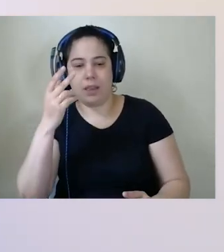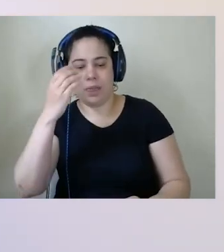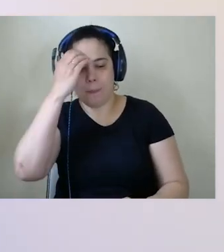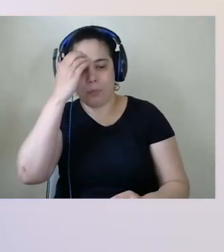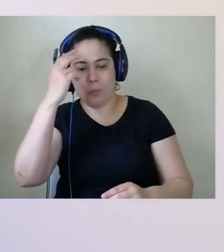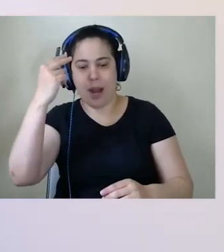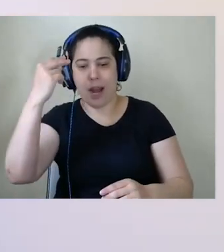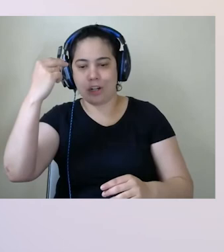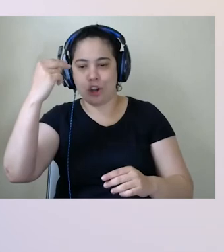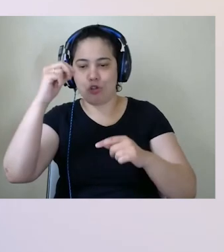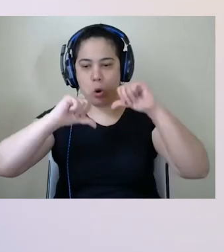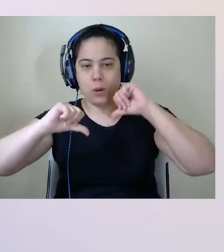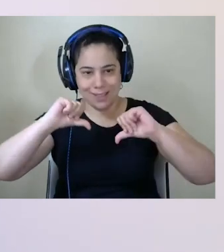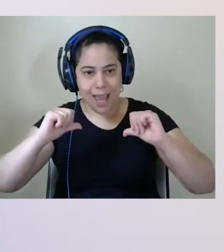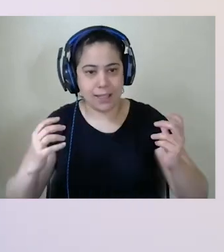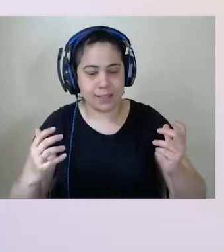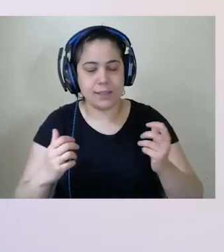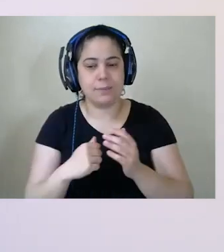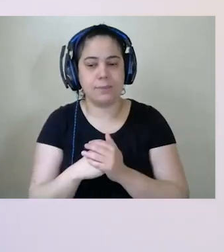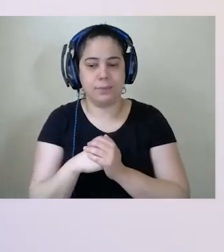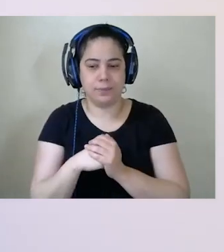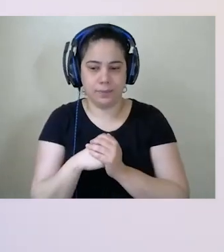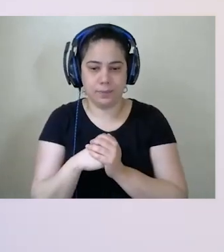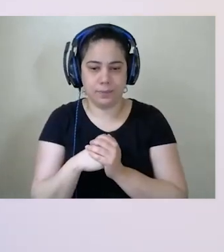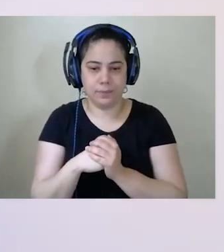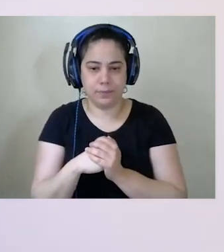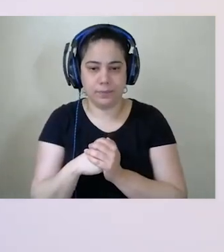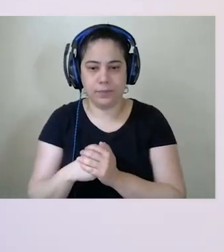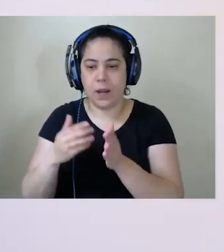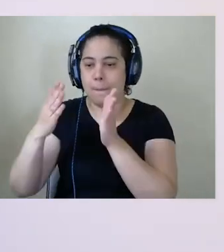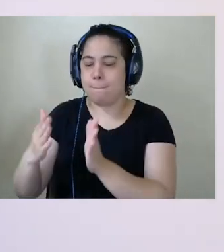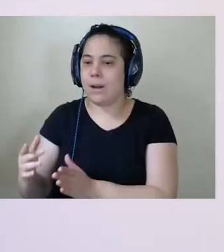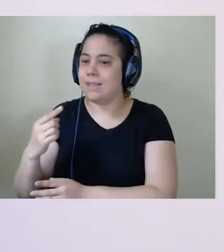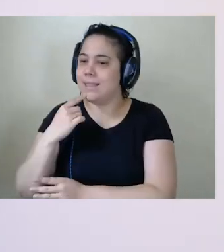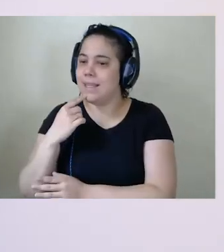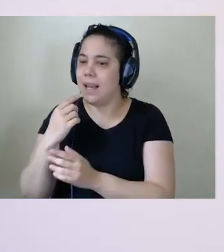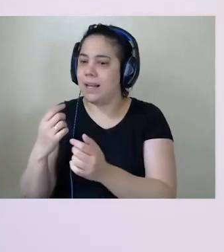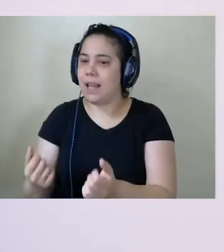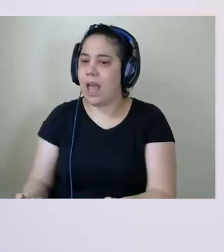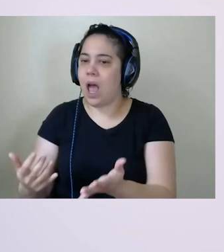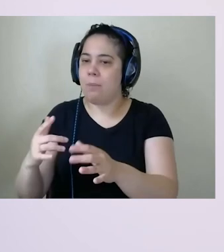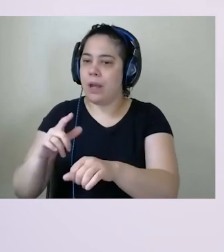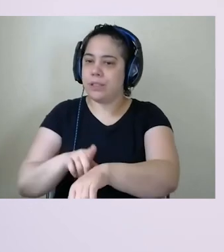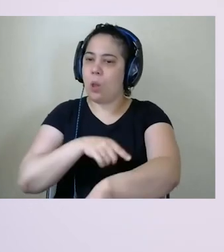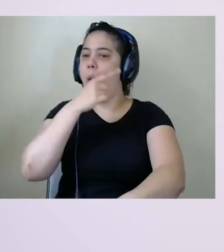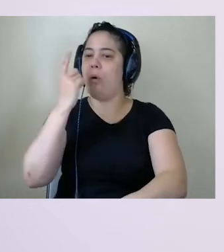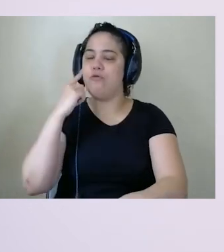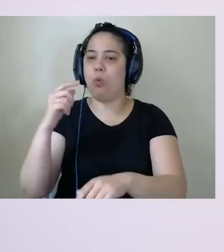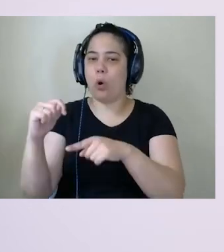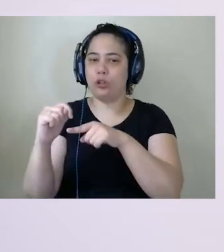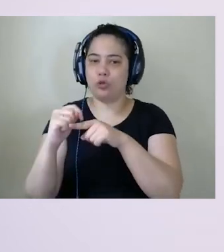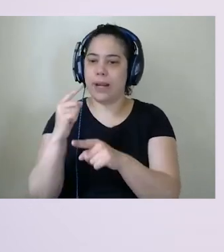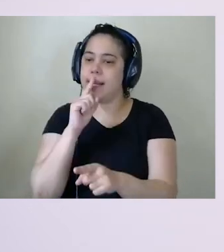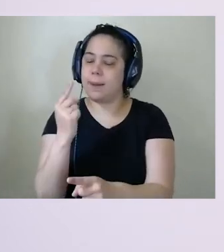There was a question about the length of training that is appropriate. Do you